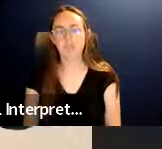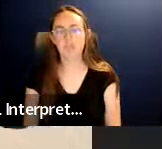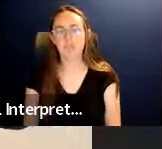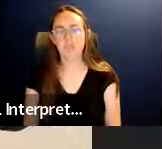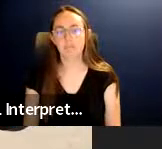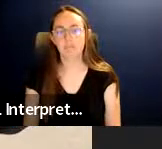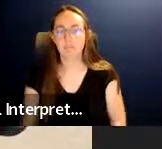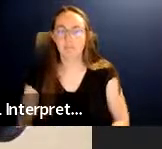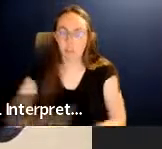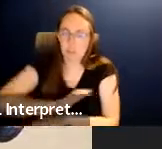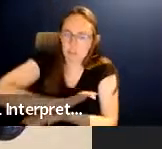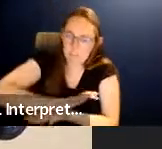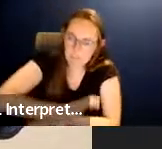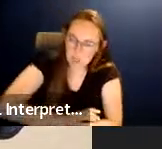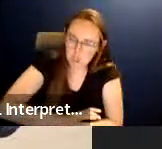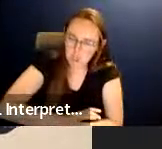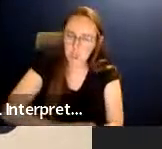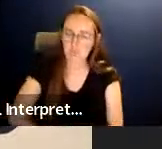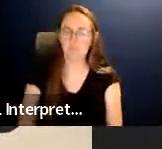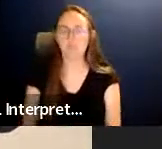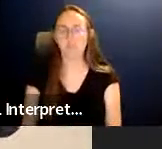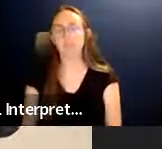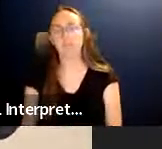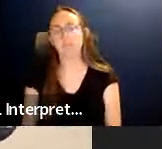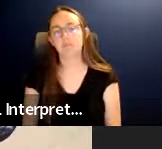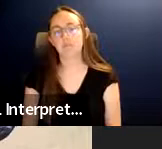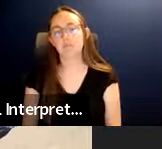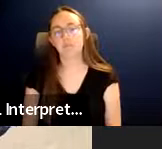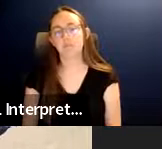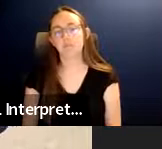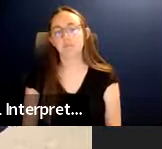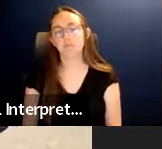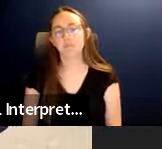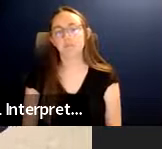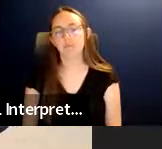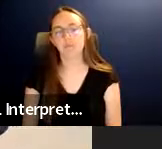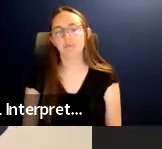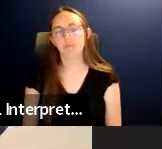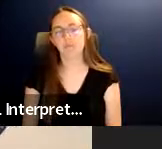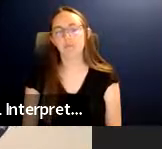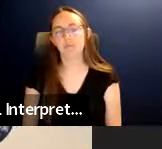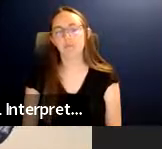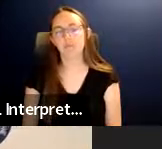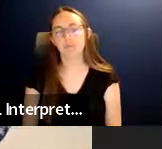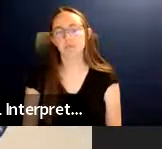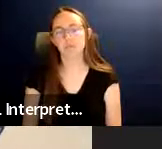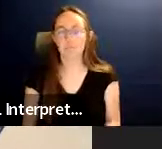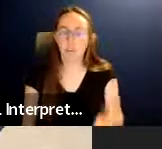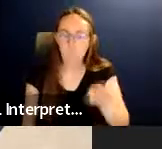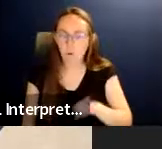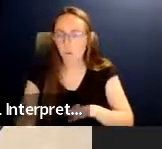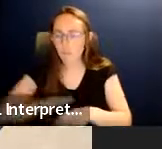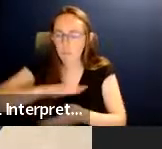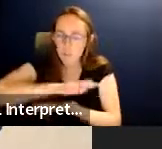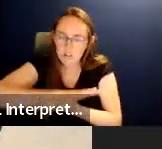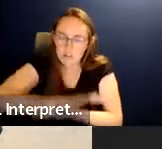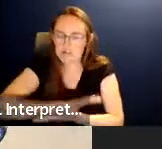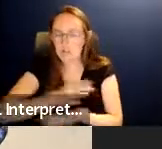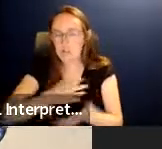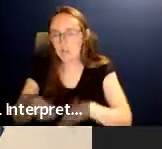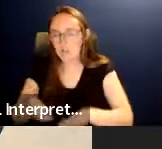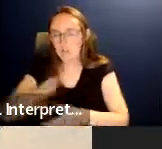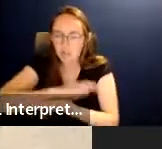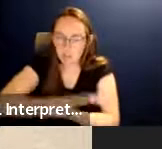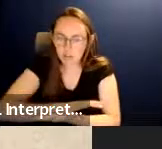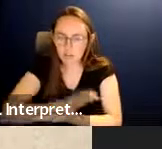pushing straight down on it, fold it, straight down, fold to the left, fold to the right, straight down, and then one more